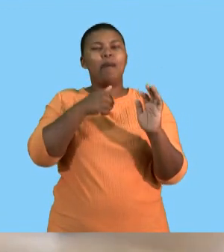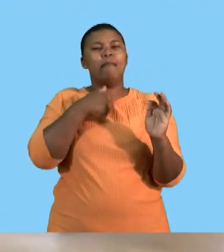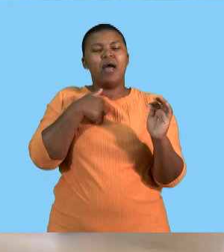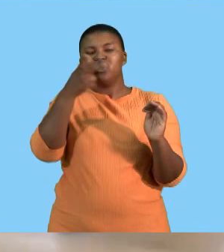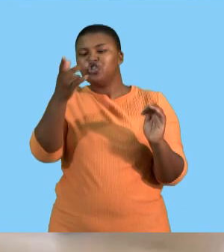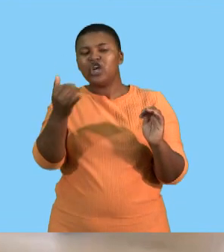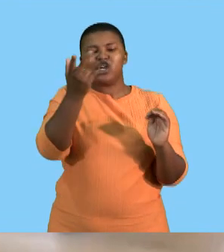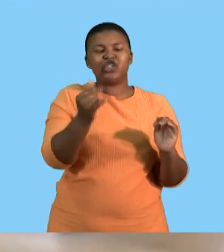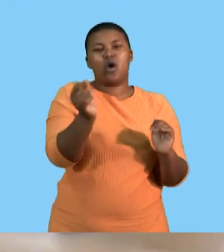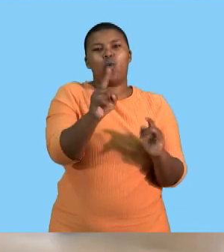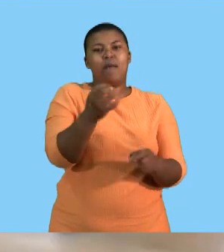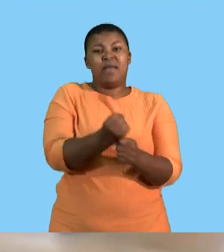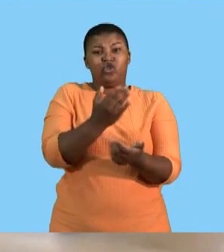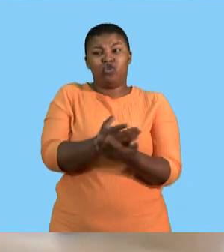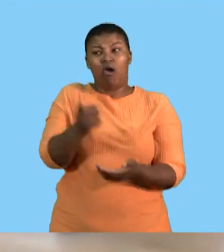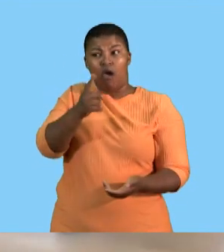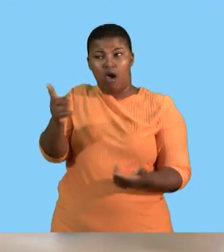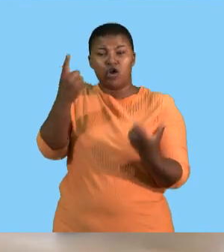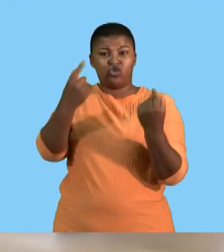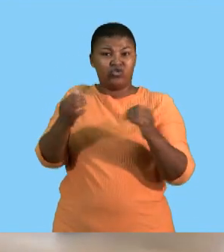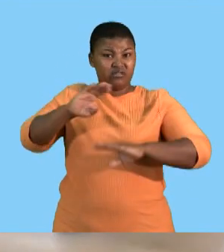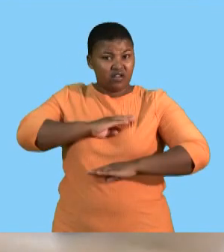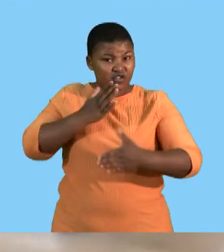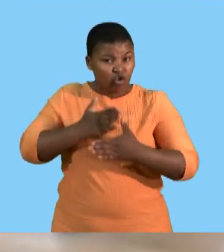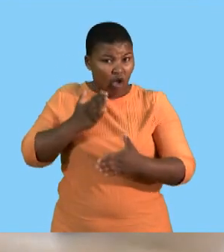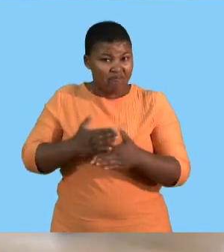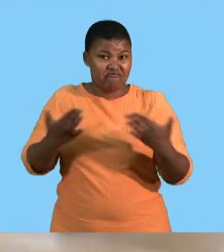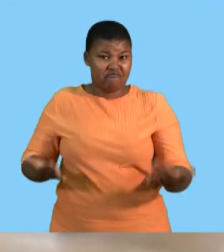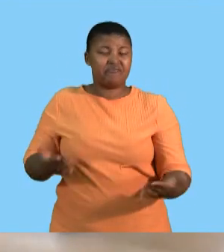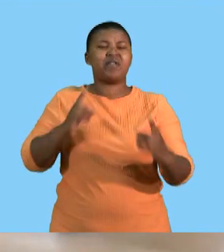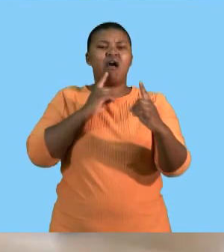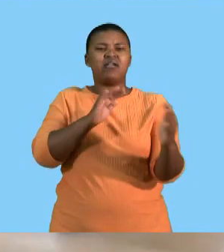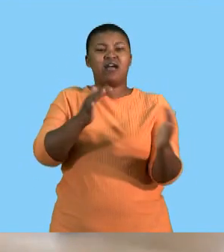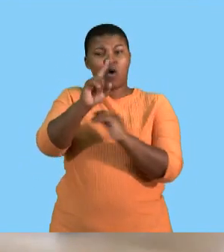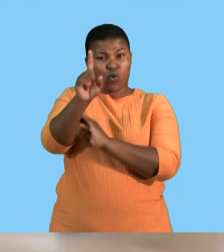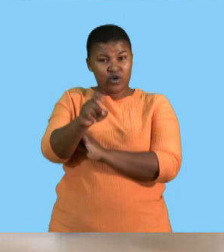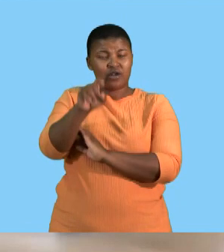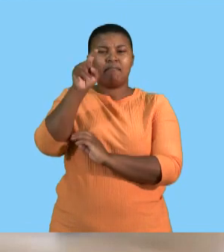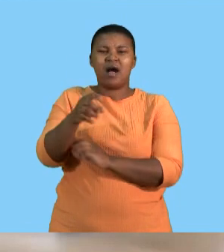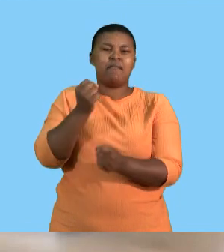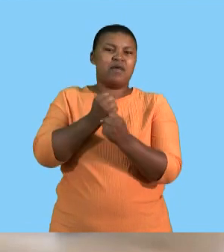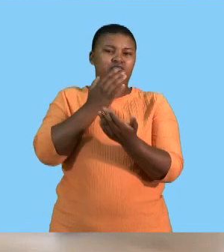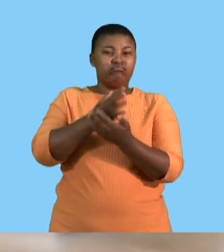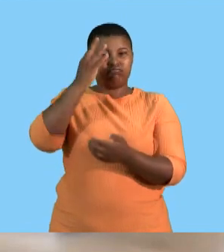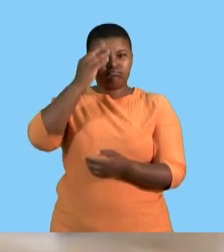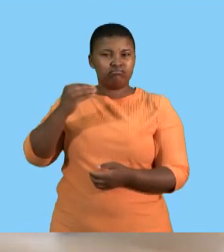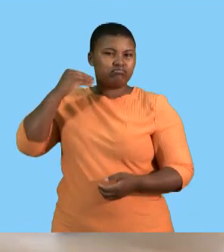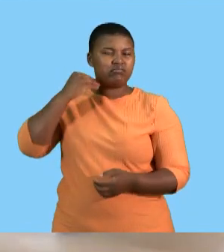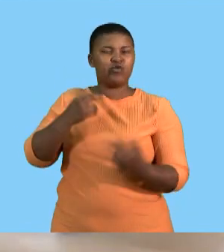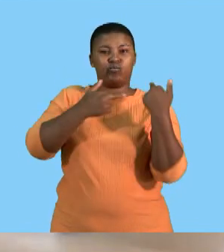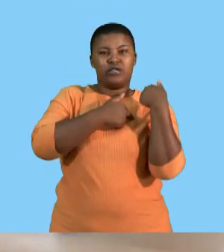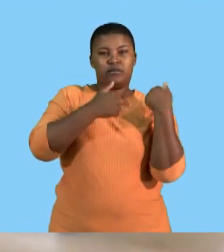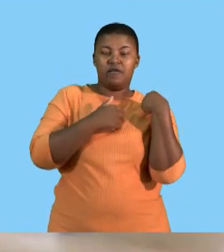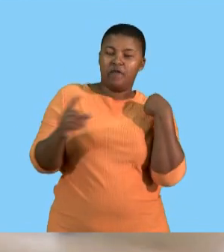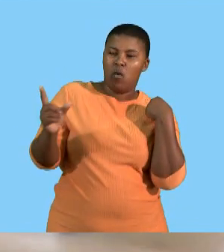that what do I look at to indicate that they are delivering quality work? And for us to